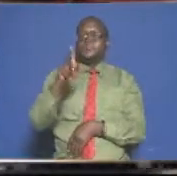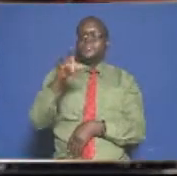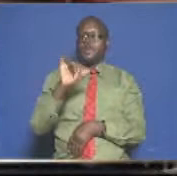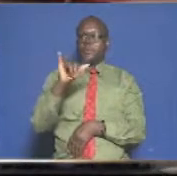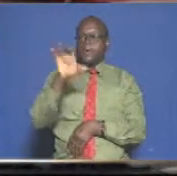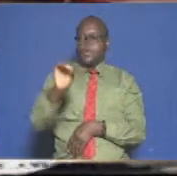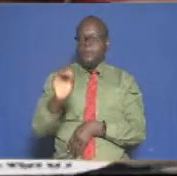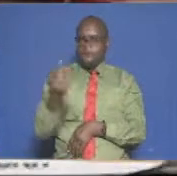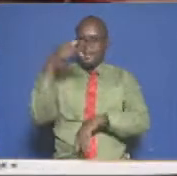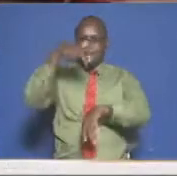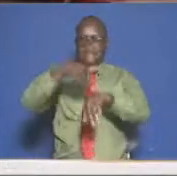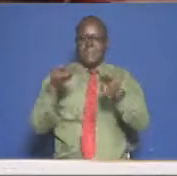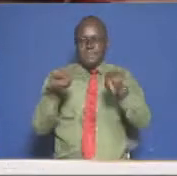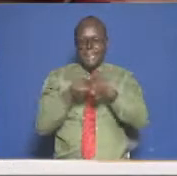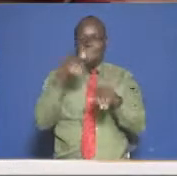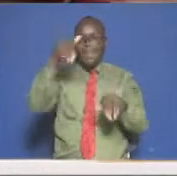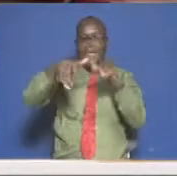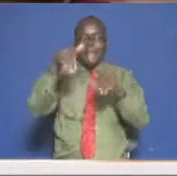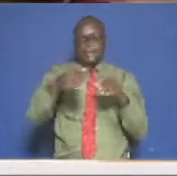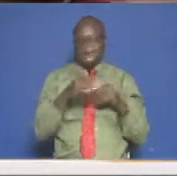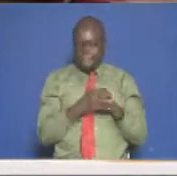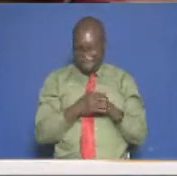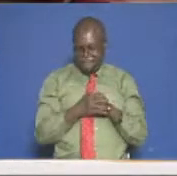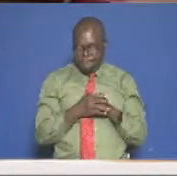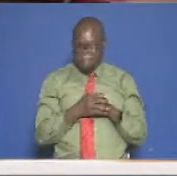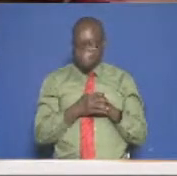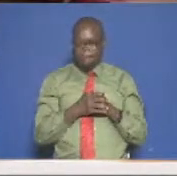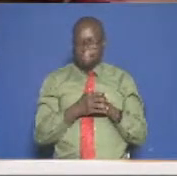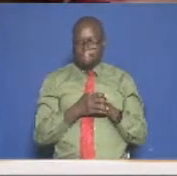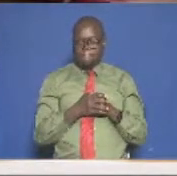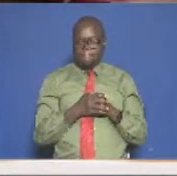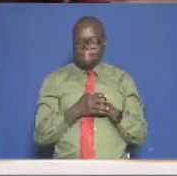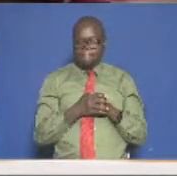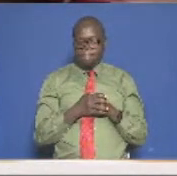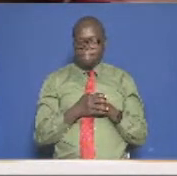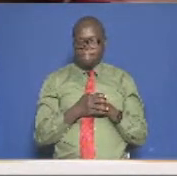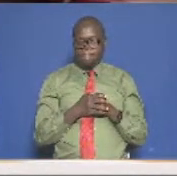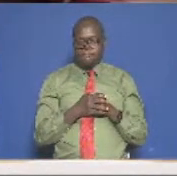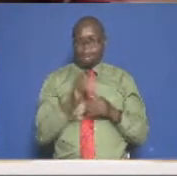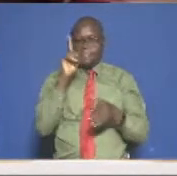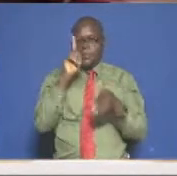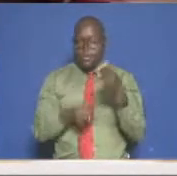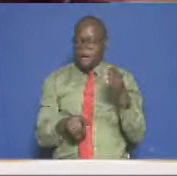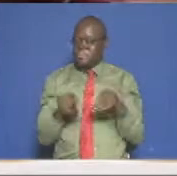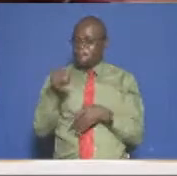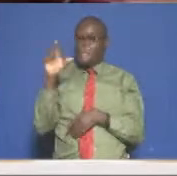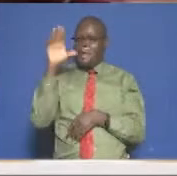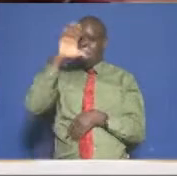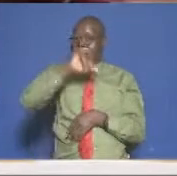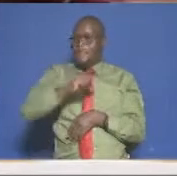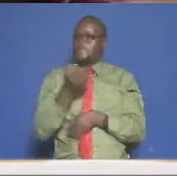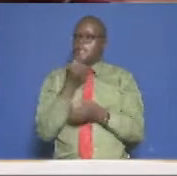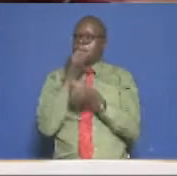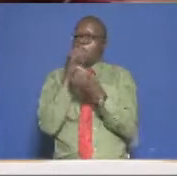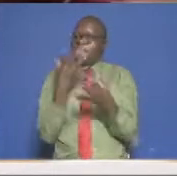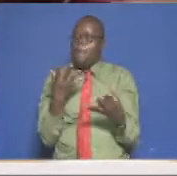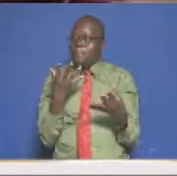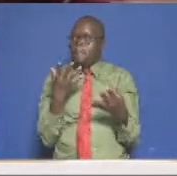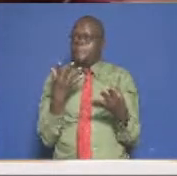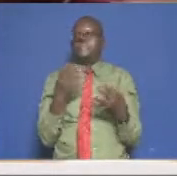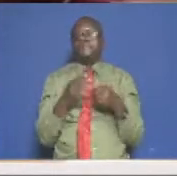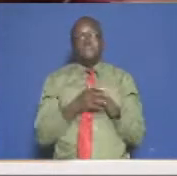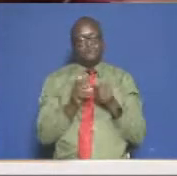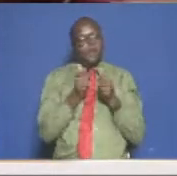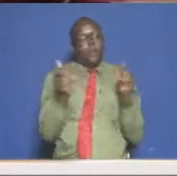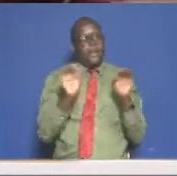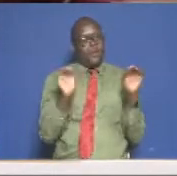as a first-termer. Mr. Speaker, what Honorable Mbadi did not say, or he did not say it